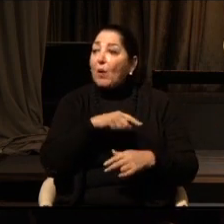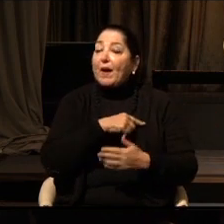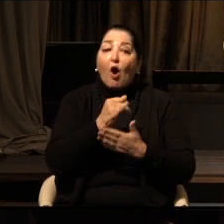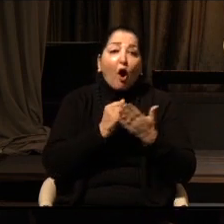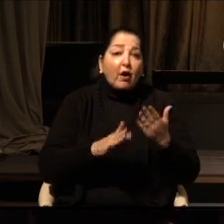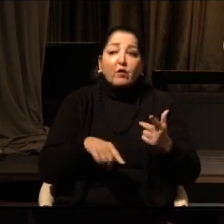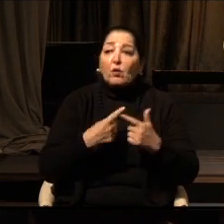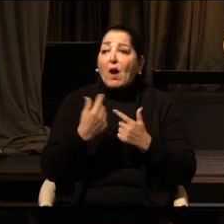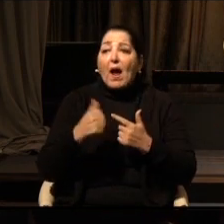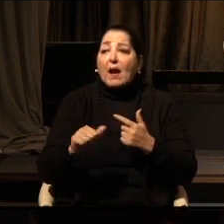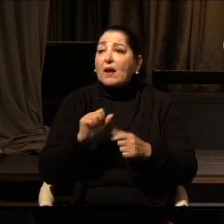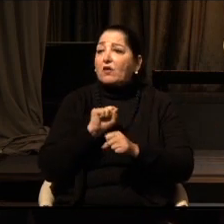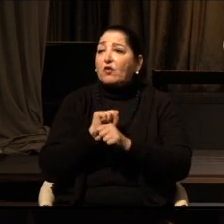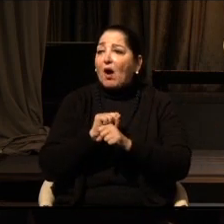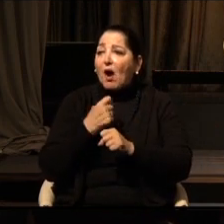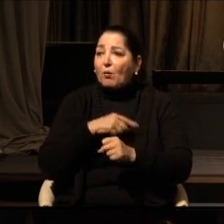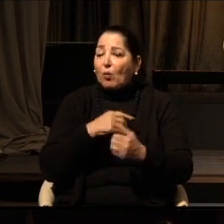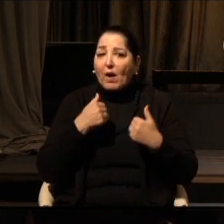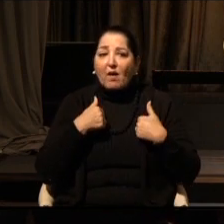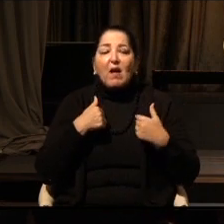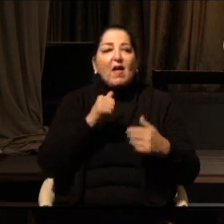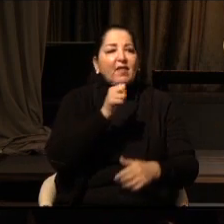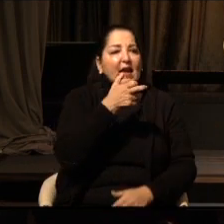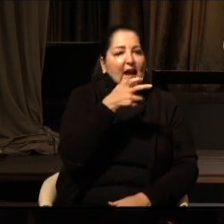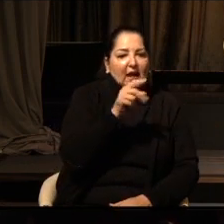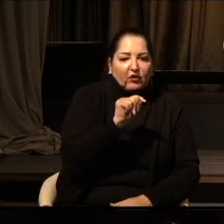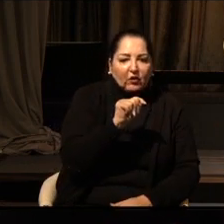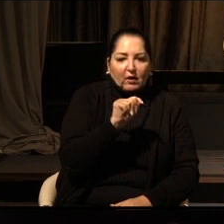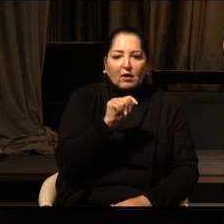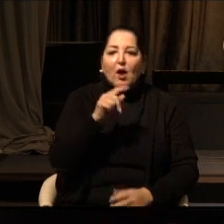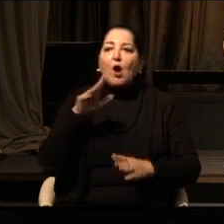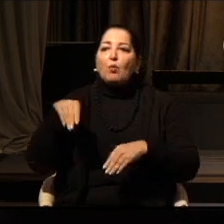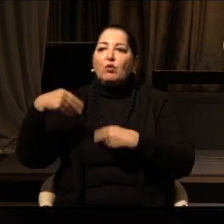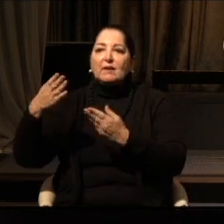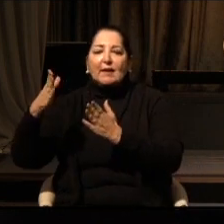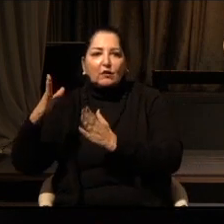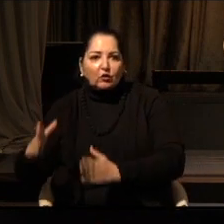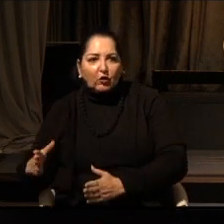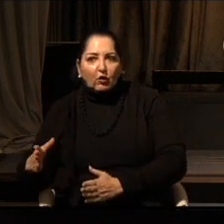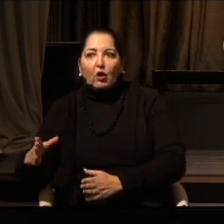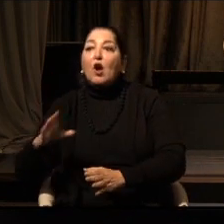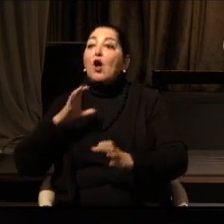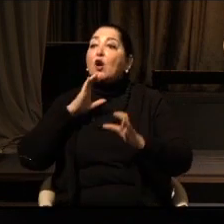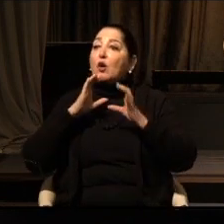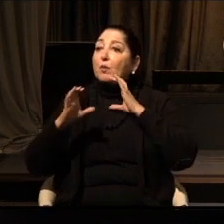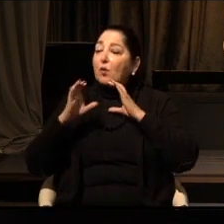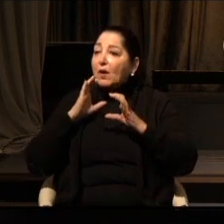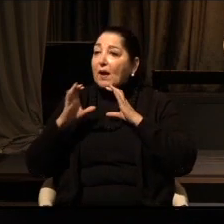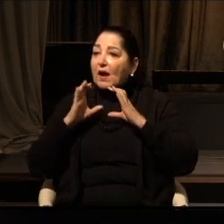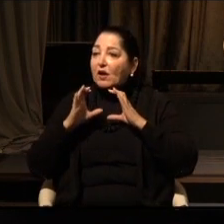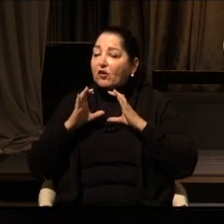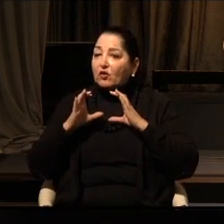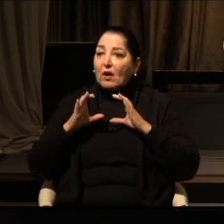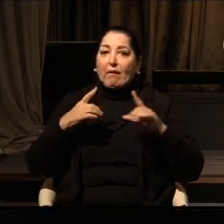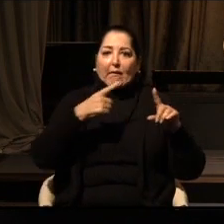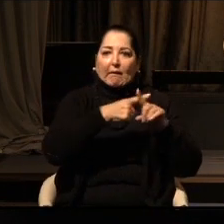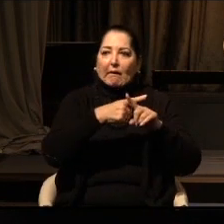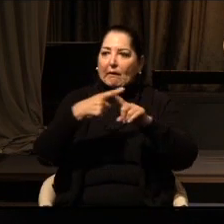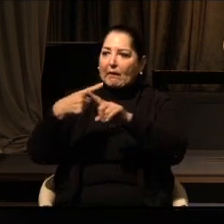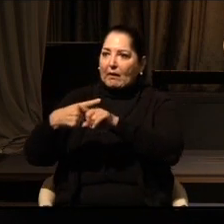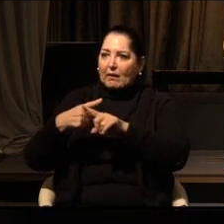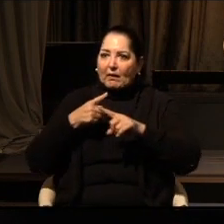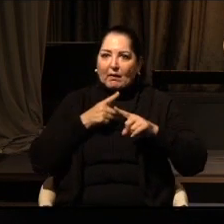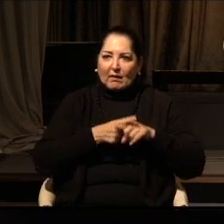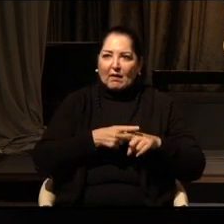I'd like to address the paradigm of agent-presenter communication, which I see as troubled and problematic, particularly in the age of